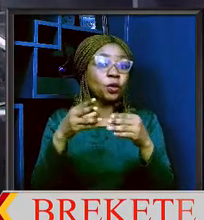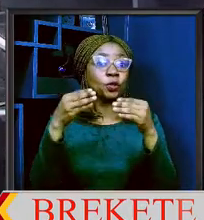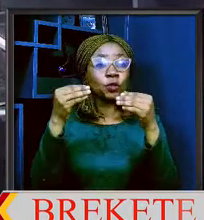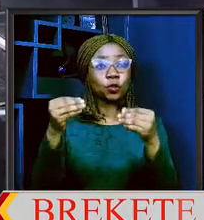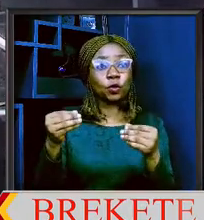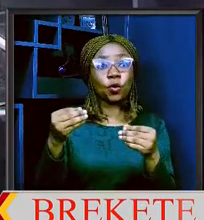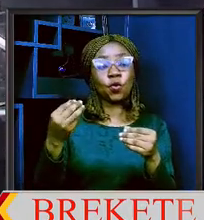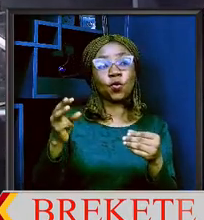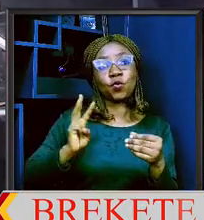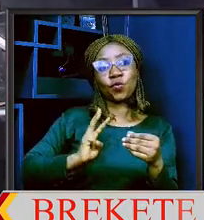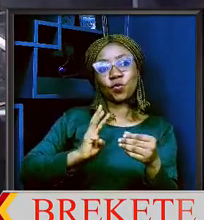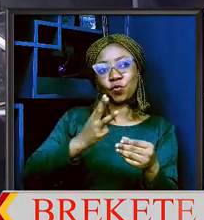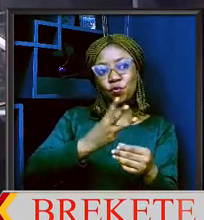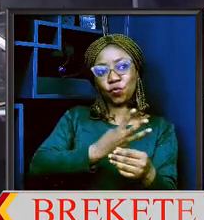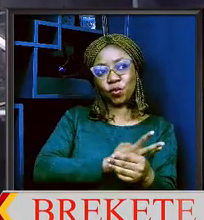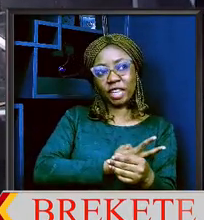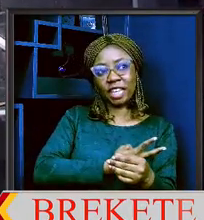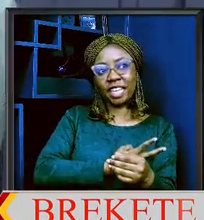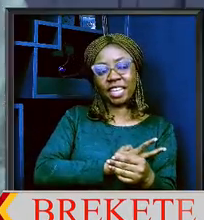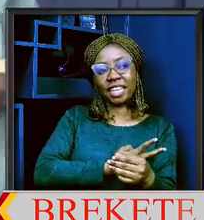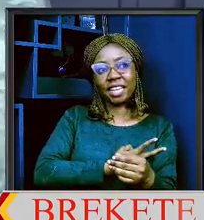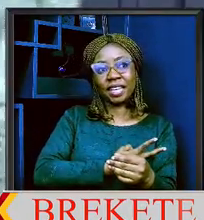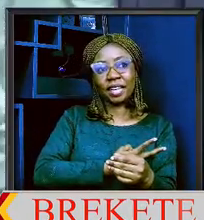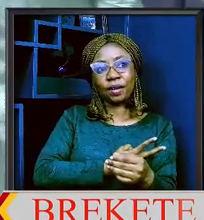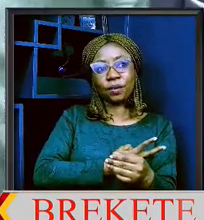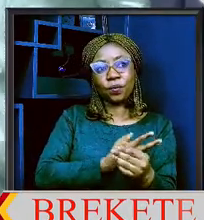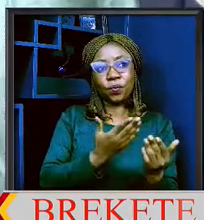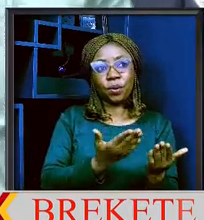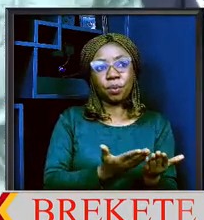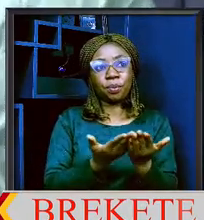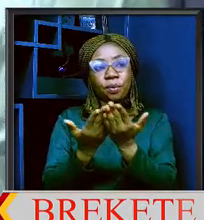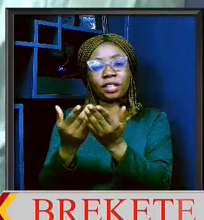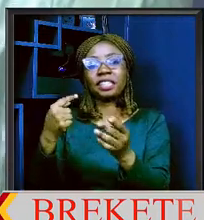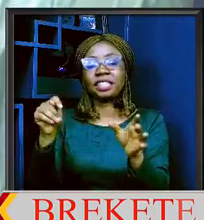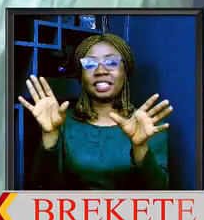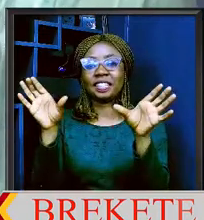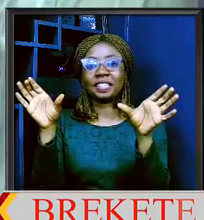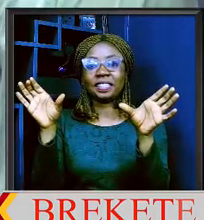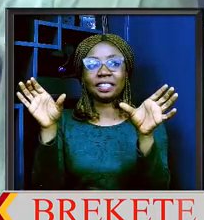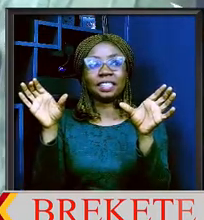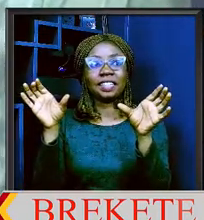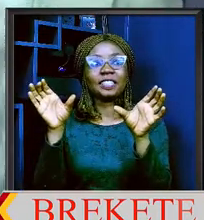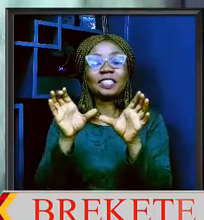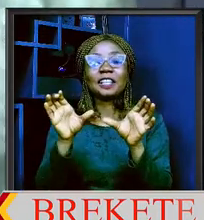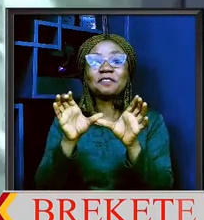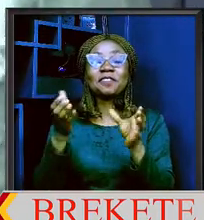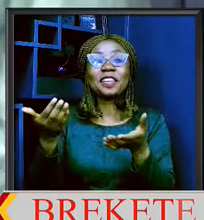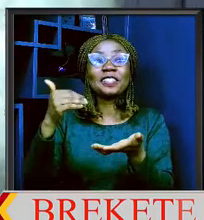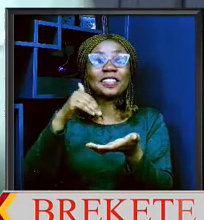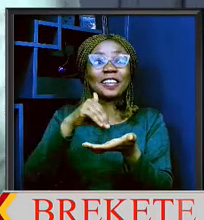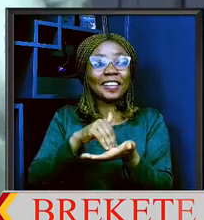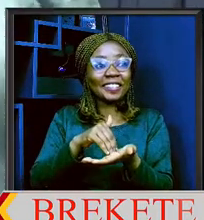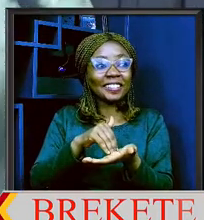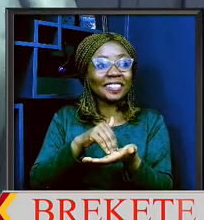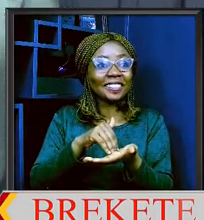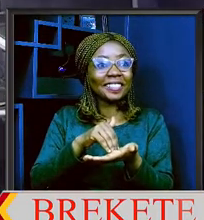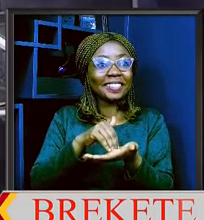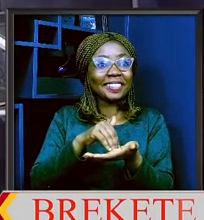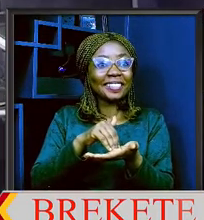so we we we brought the certificate against sir okay